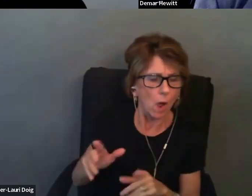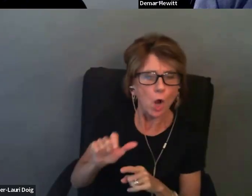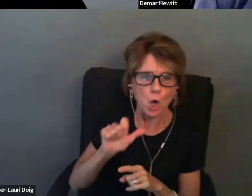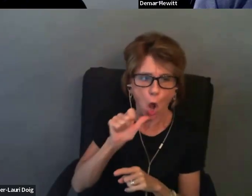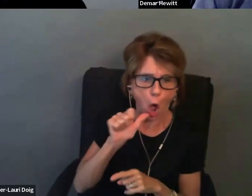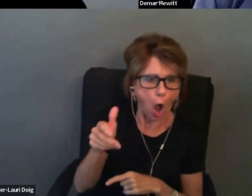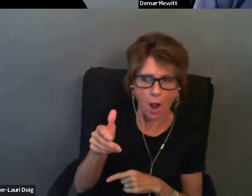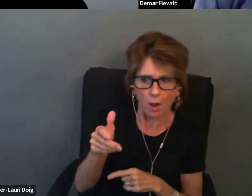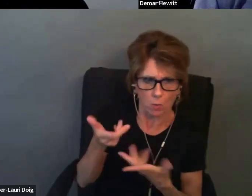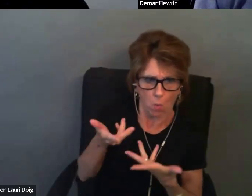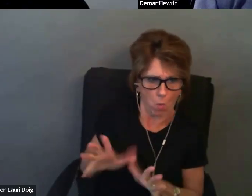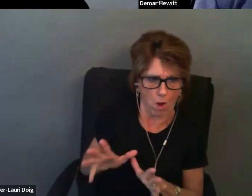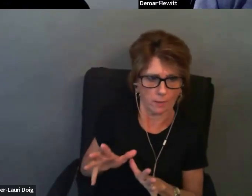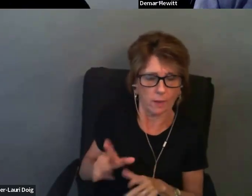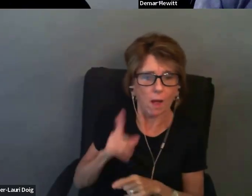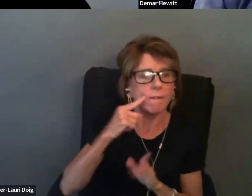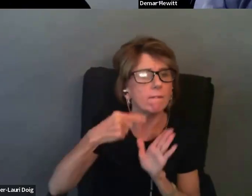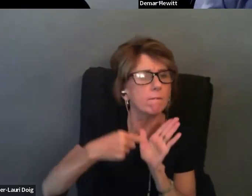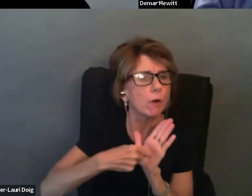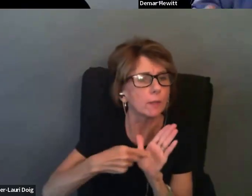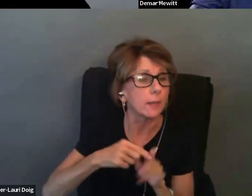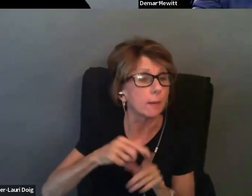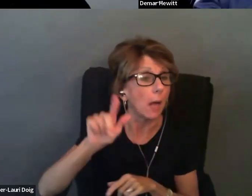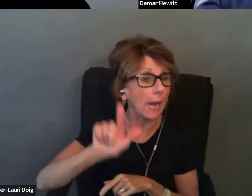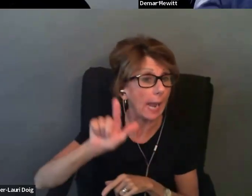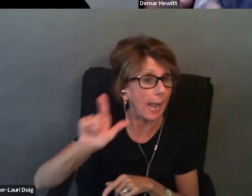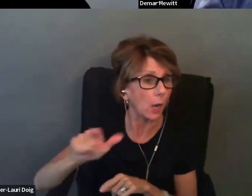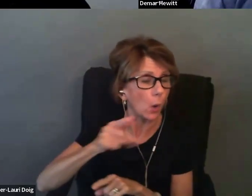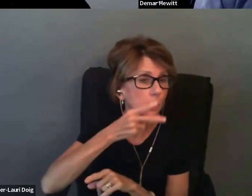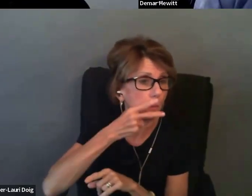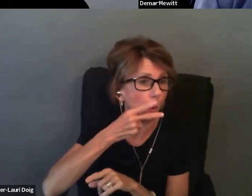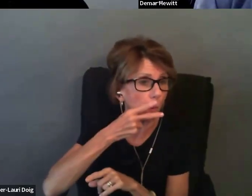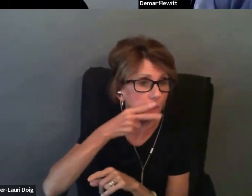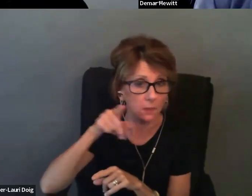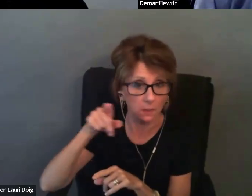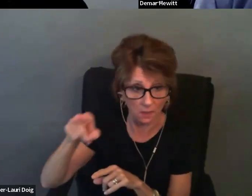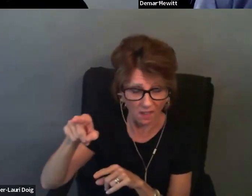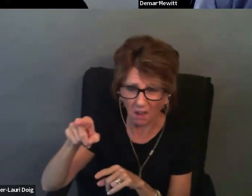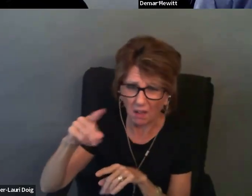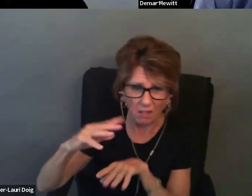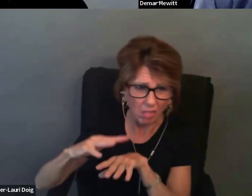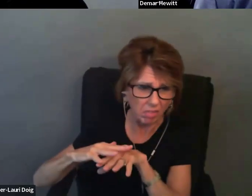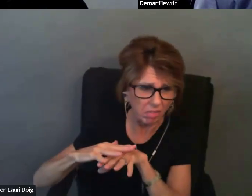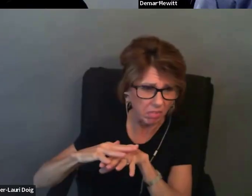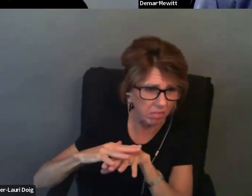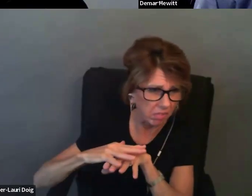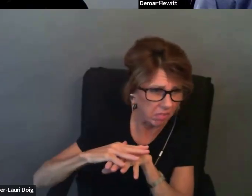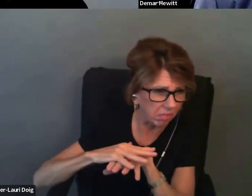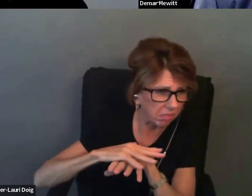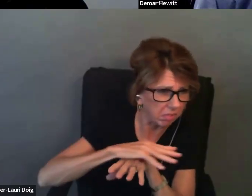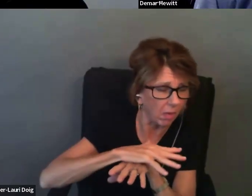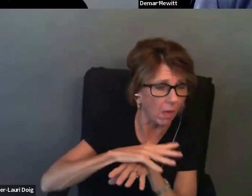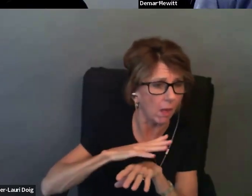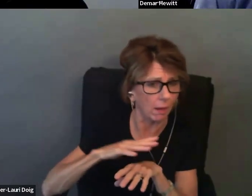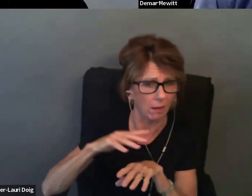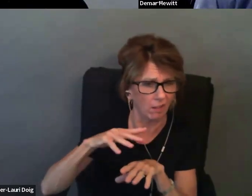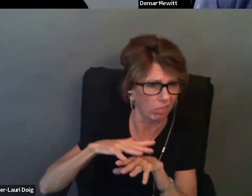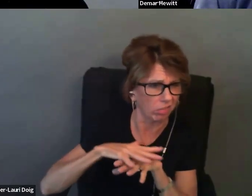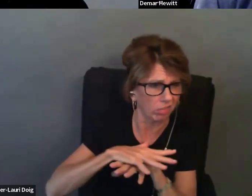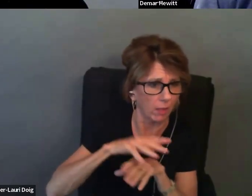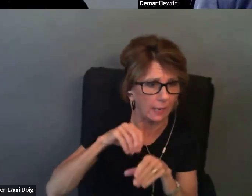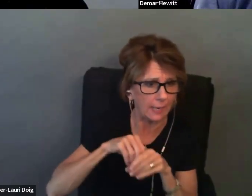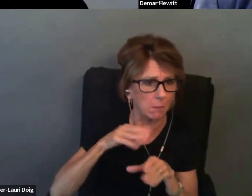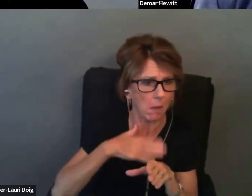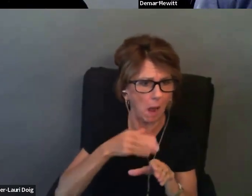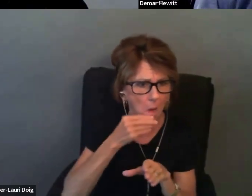my landlord smokes, and the smoke gets into my room or my living area. I